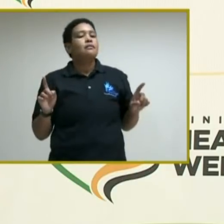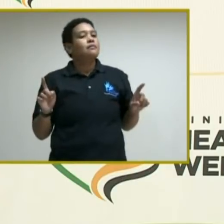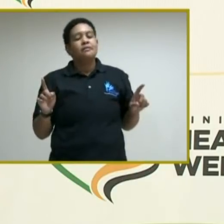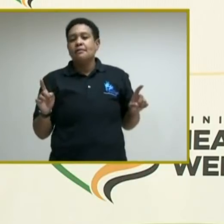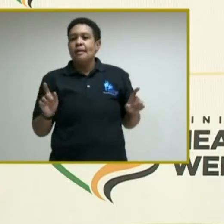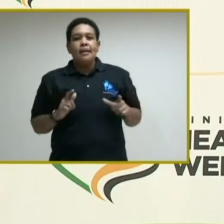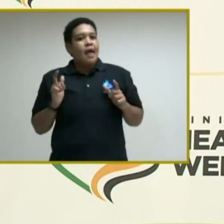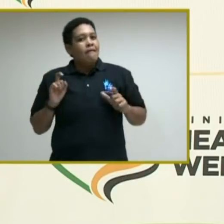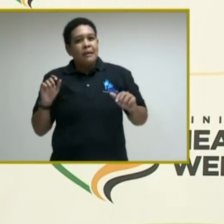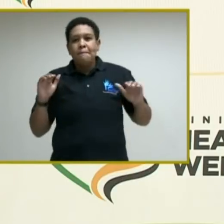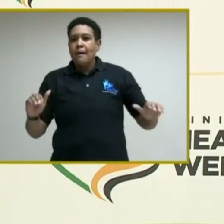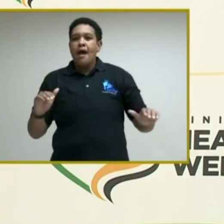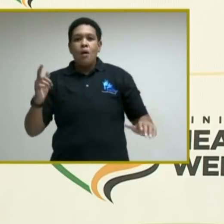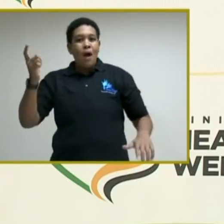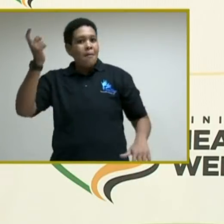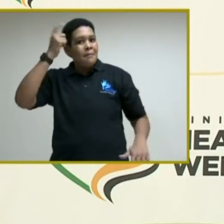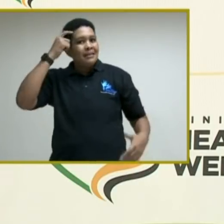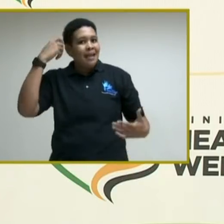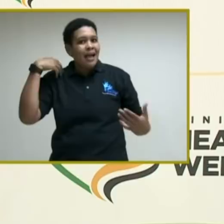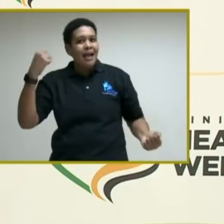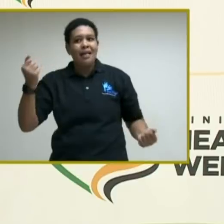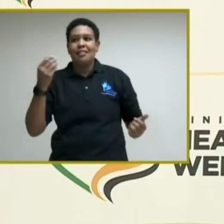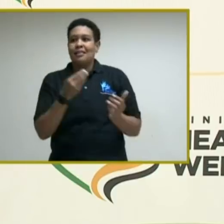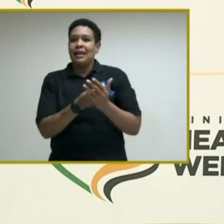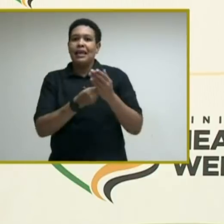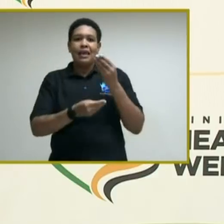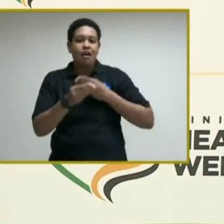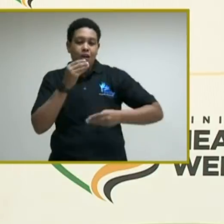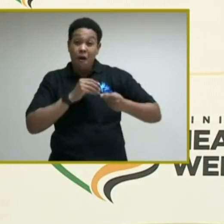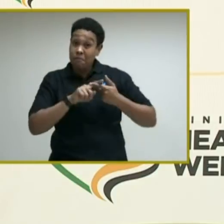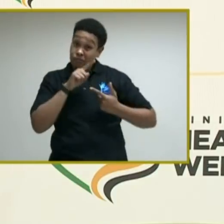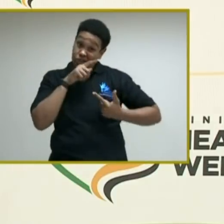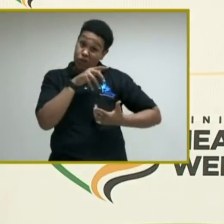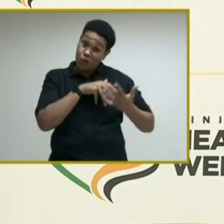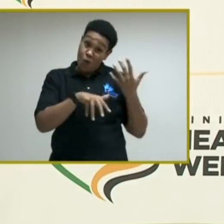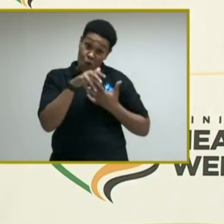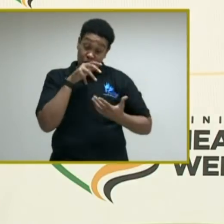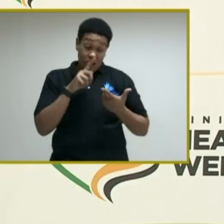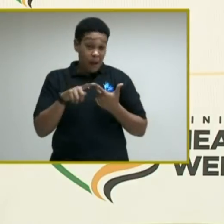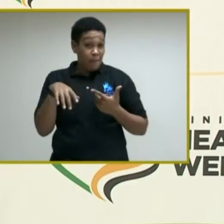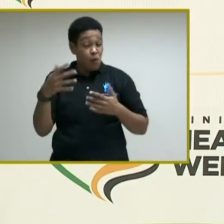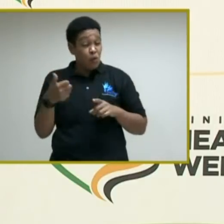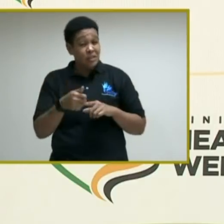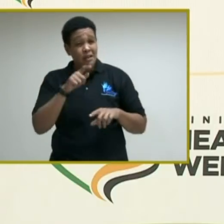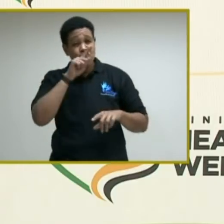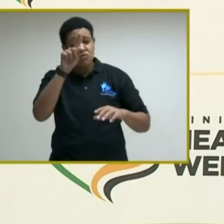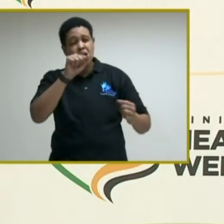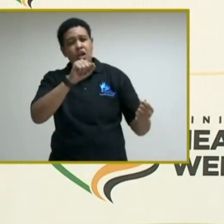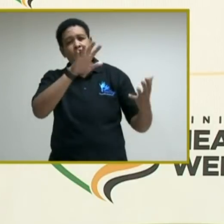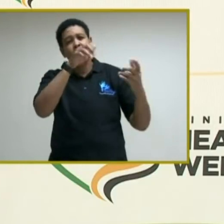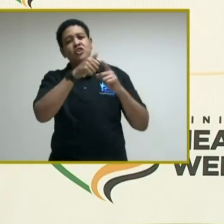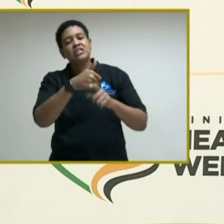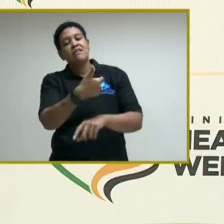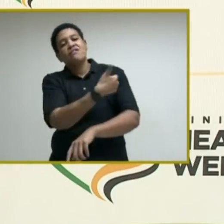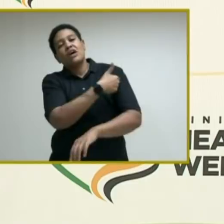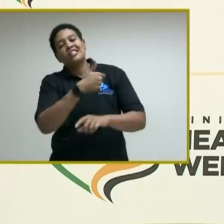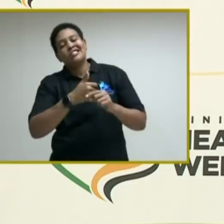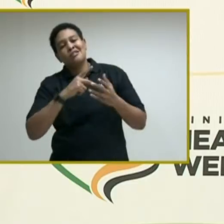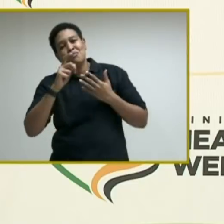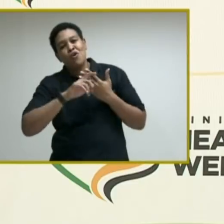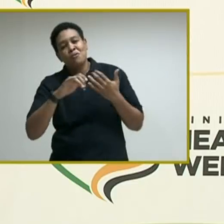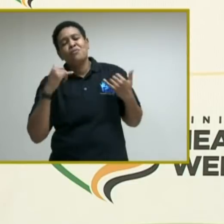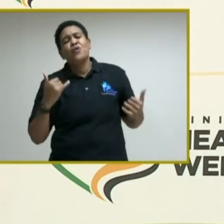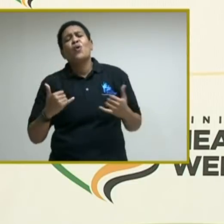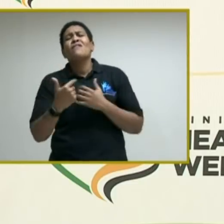health, including the economics, including the social, and really confront the vaccination program. Now,